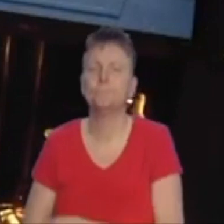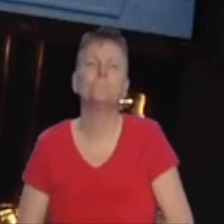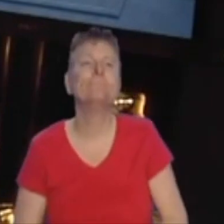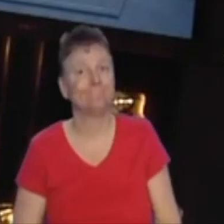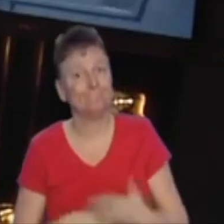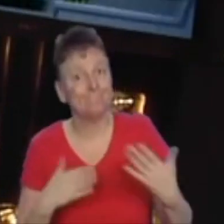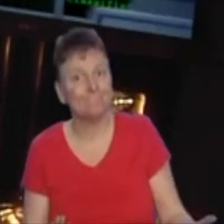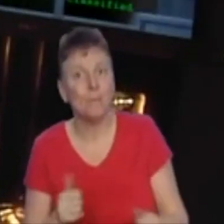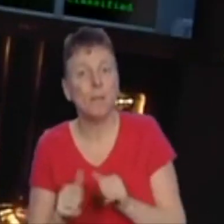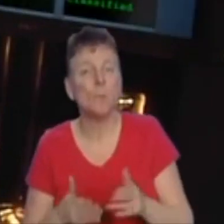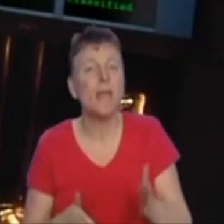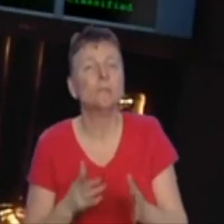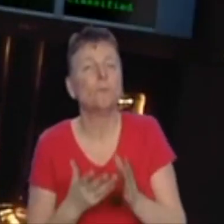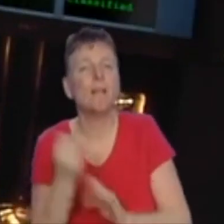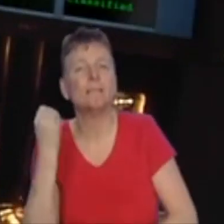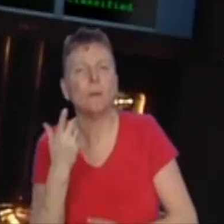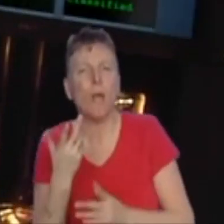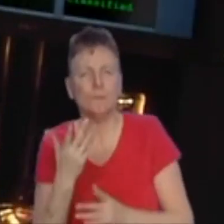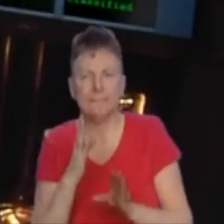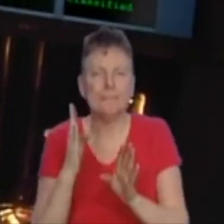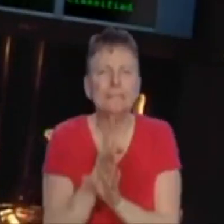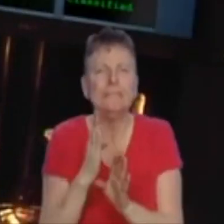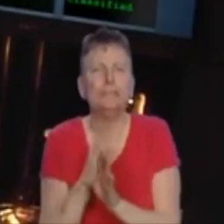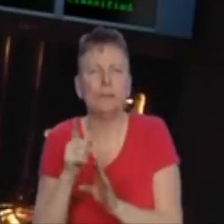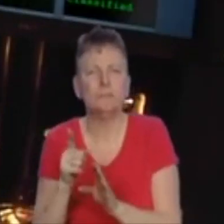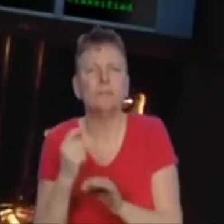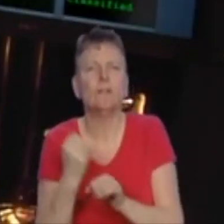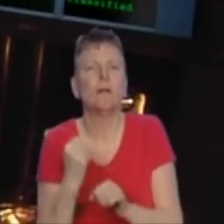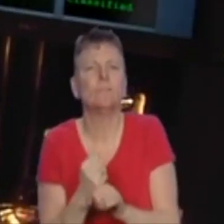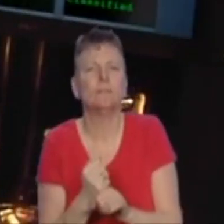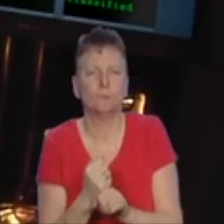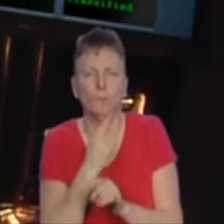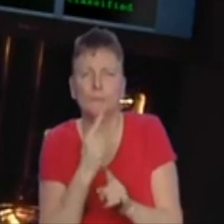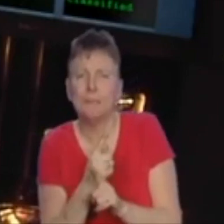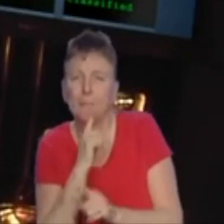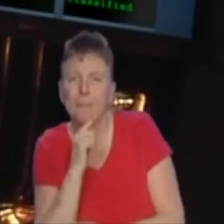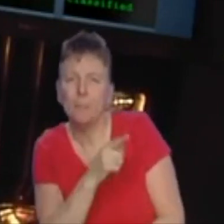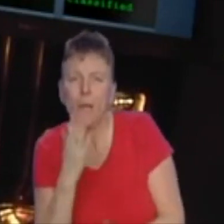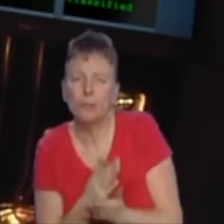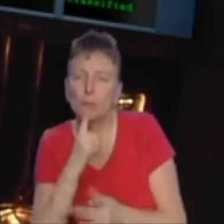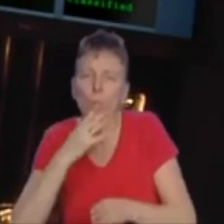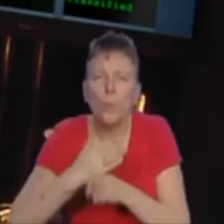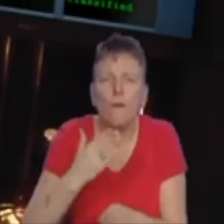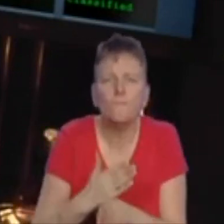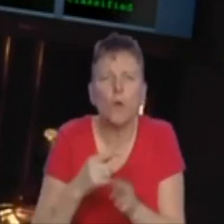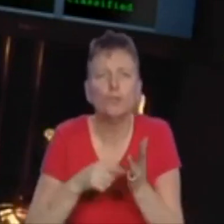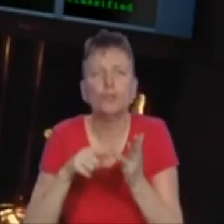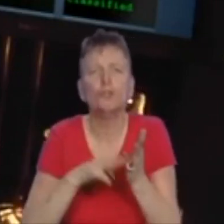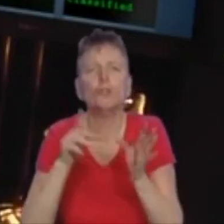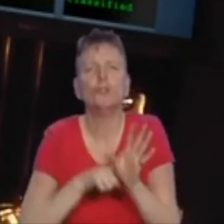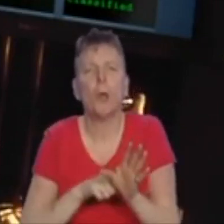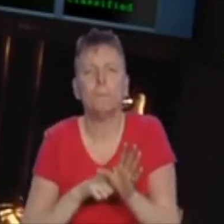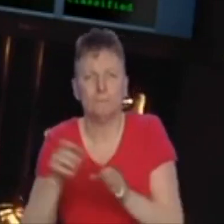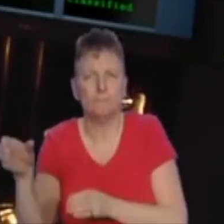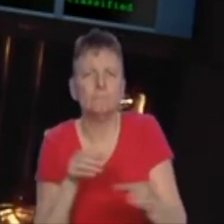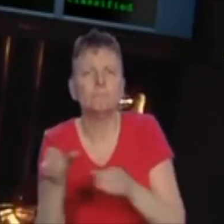who've actually worked for it. Tommy was recruited by British intelligence due to his contacts within the Republican cause. While he was